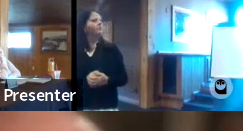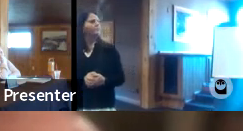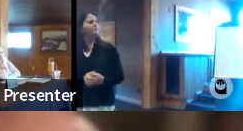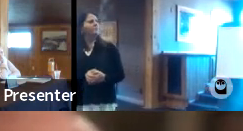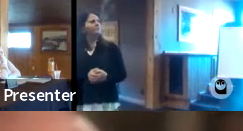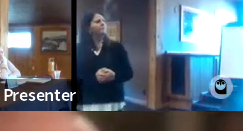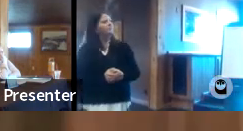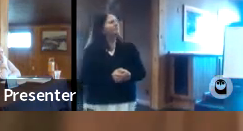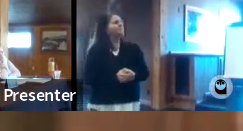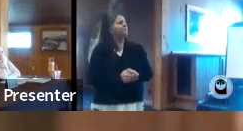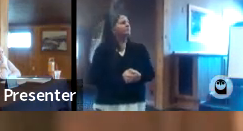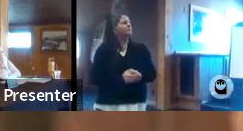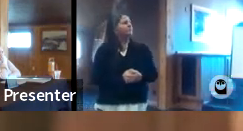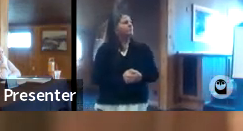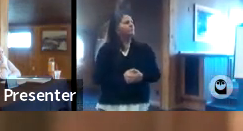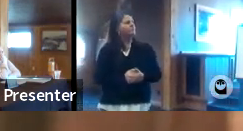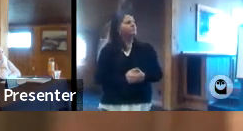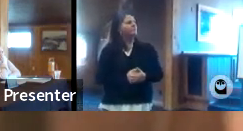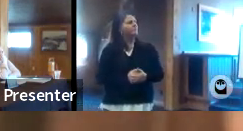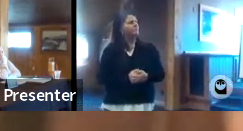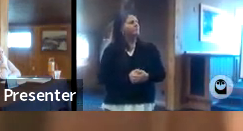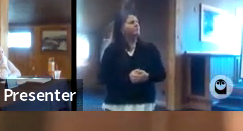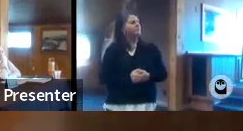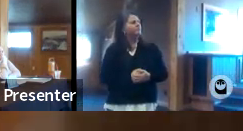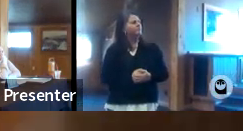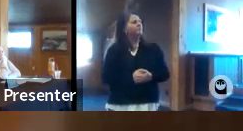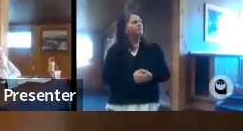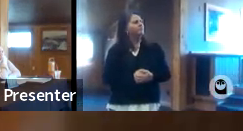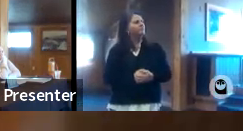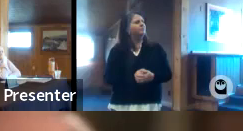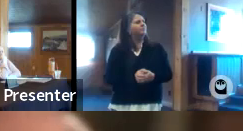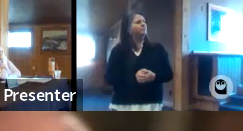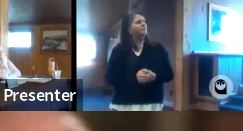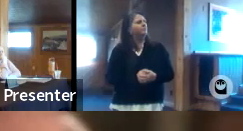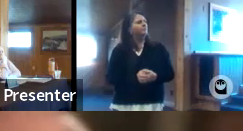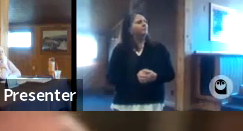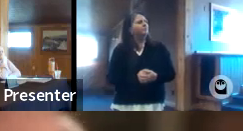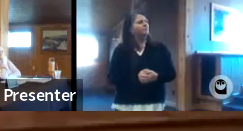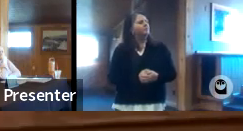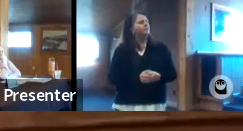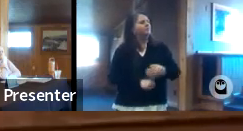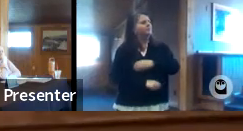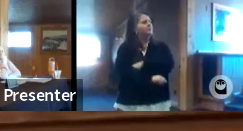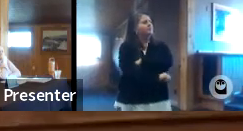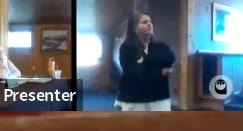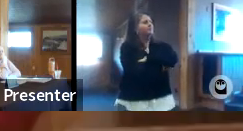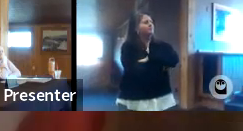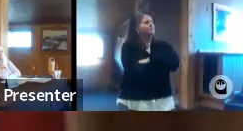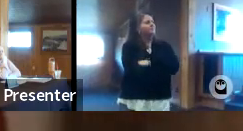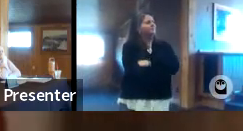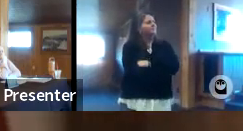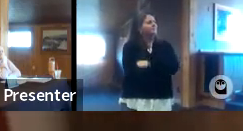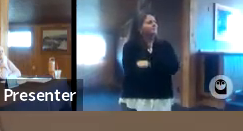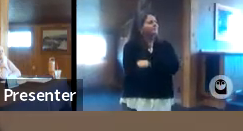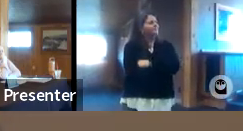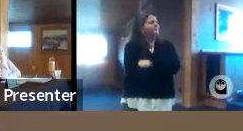an ex-mechanic necessarily qualify you as being an expert on tire marks? No. Thank you. Goodbye. Sit down